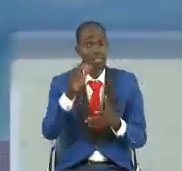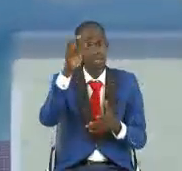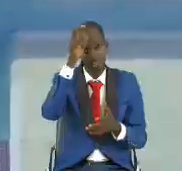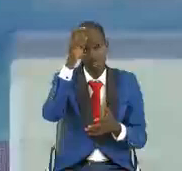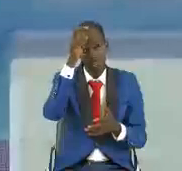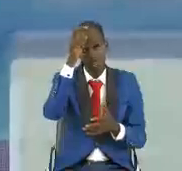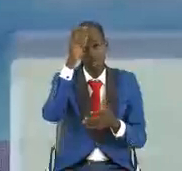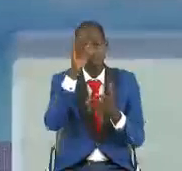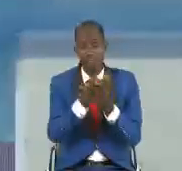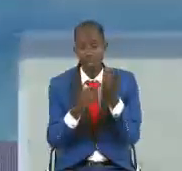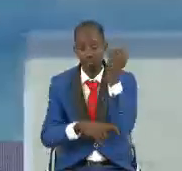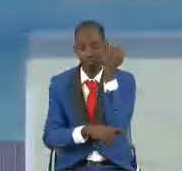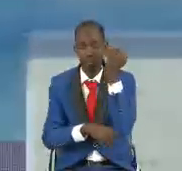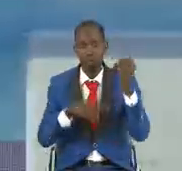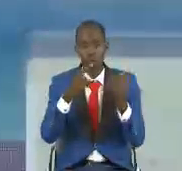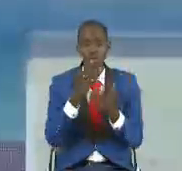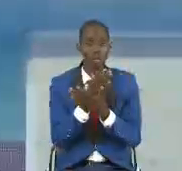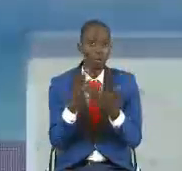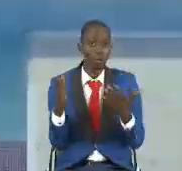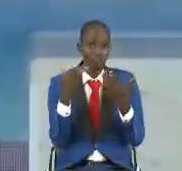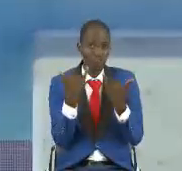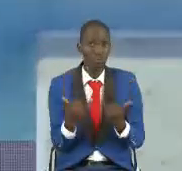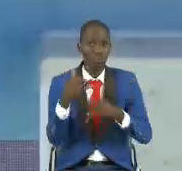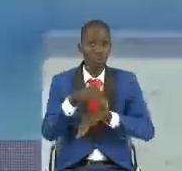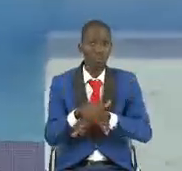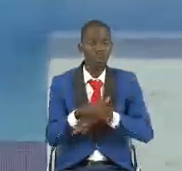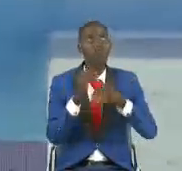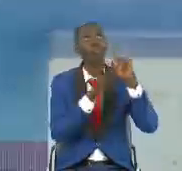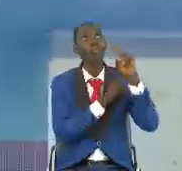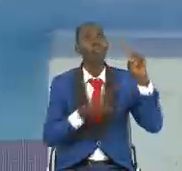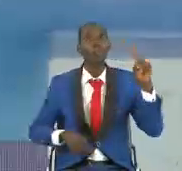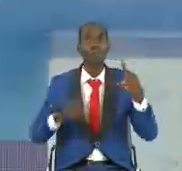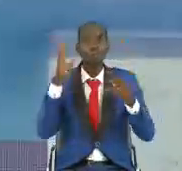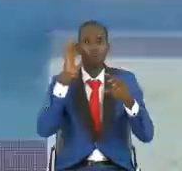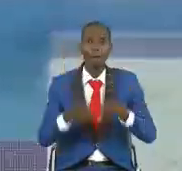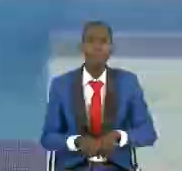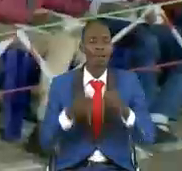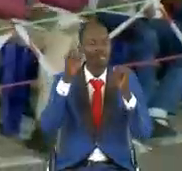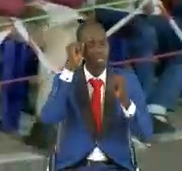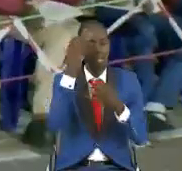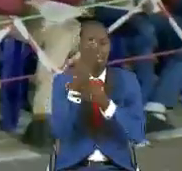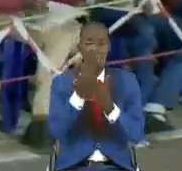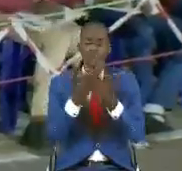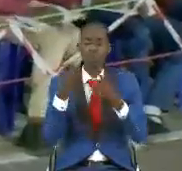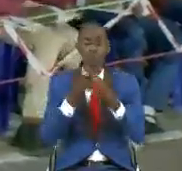stole you away, tonight, the Lord will break his hand away from your life.